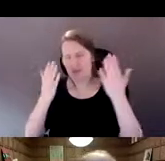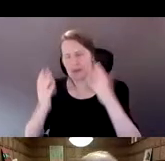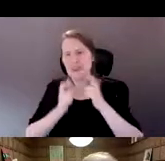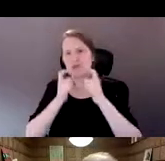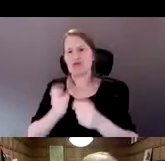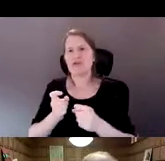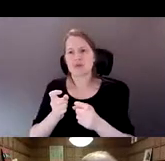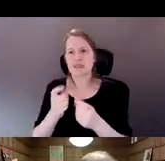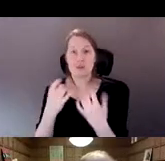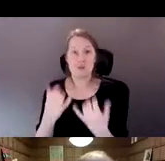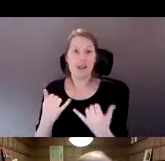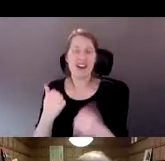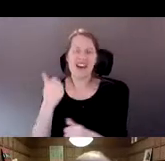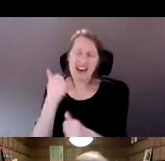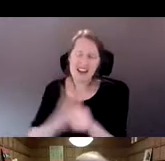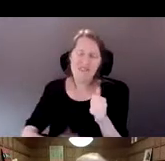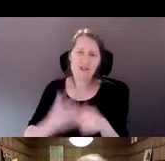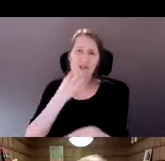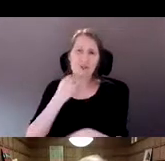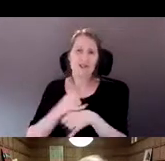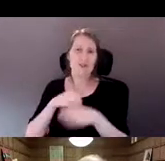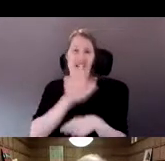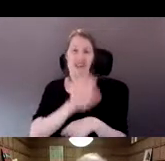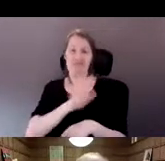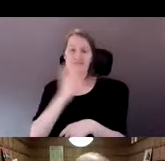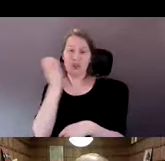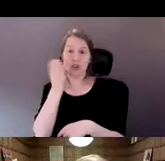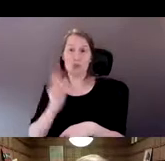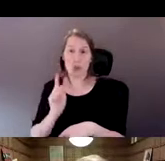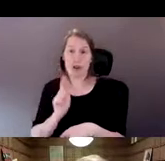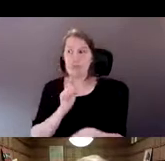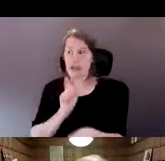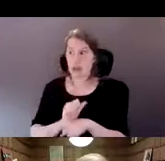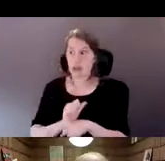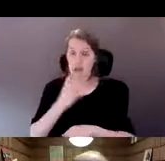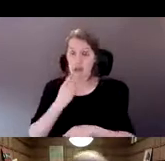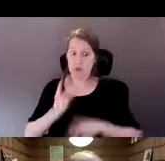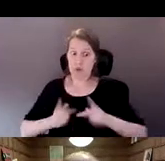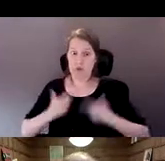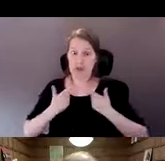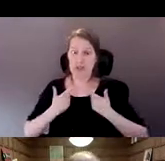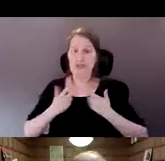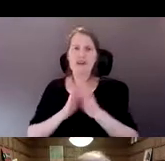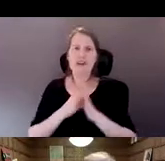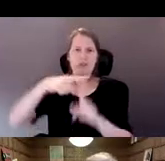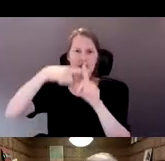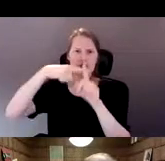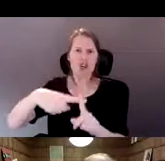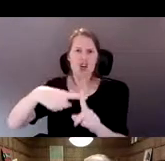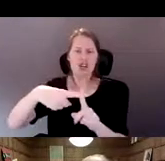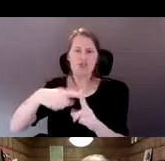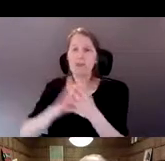Jewish institution in those parts of Europe in which Jews do live into a target and an armed